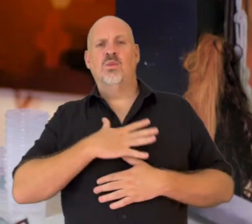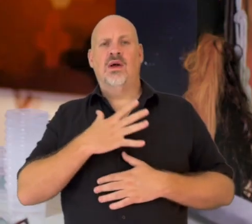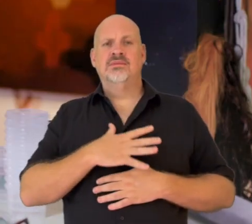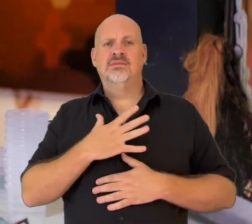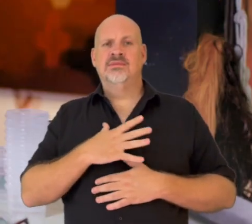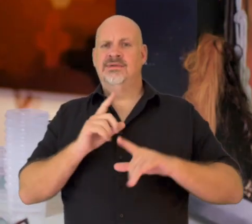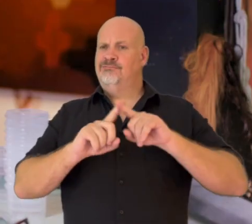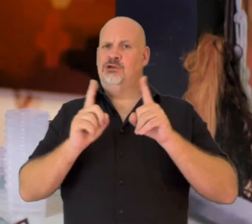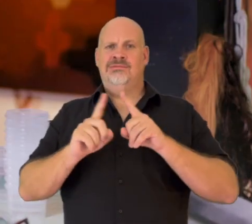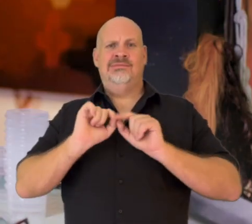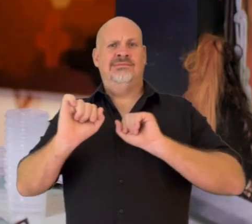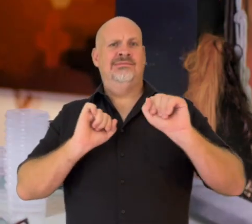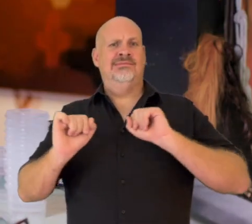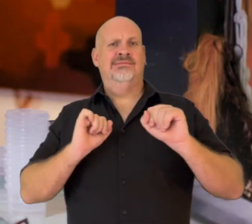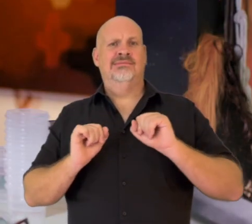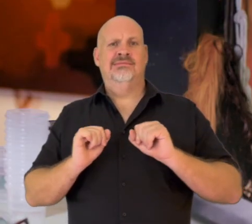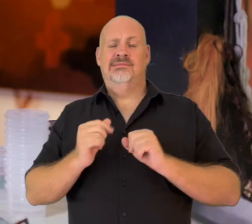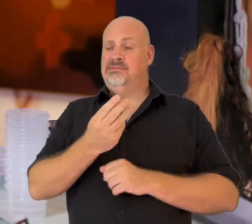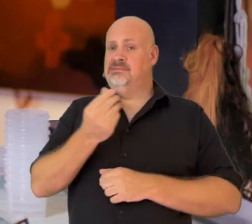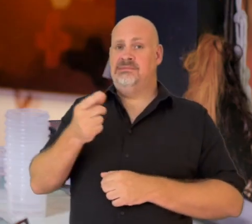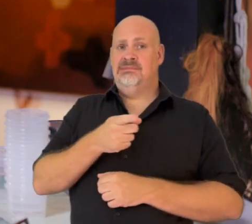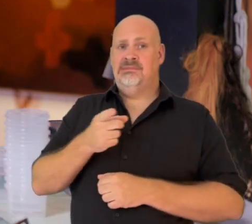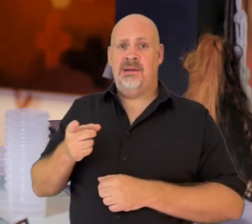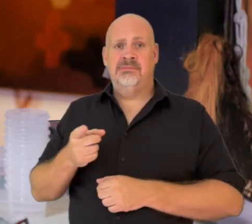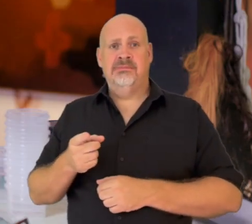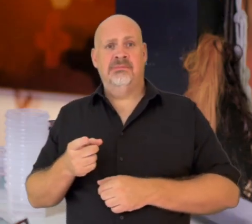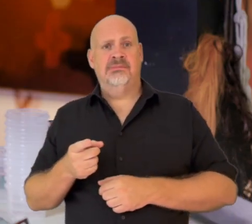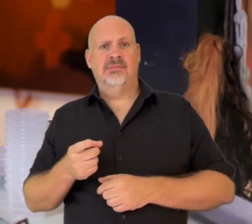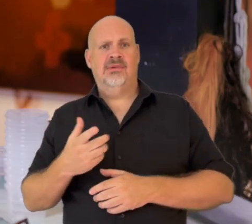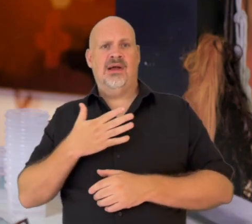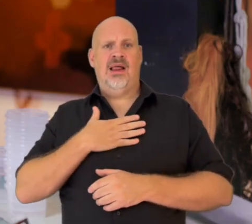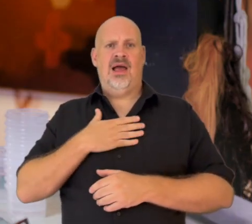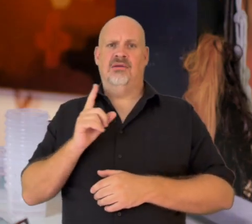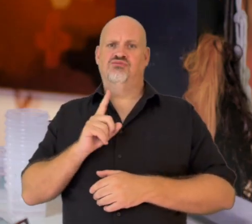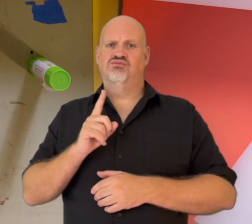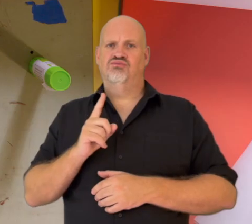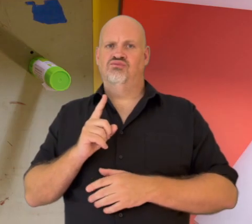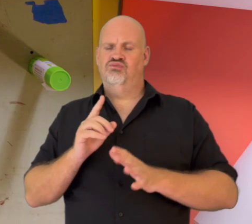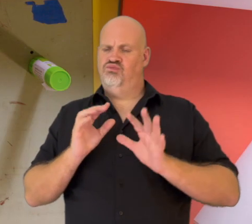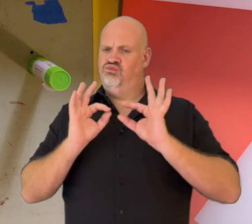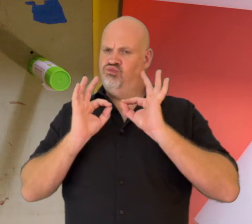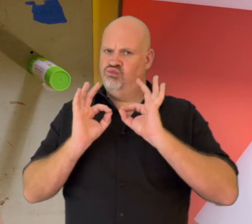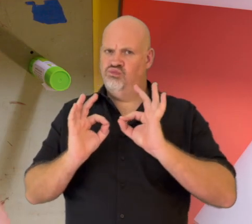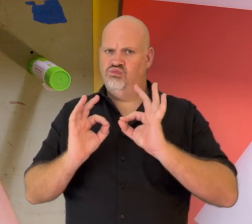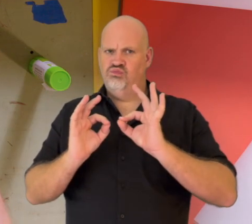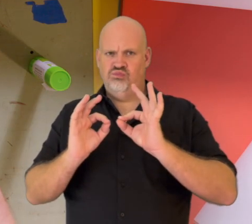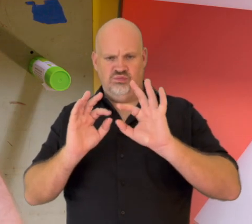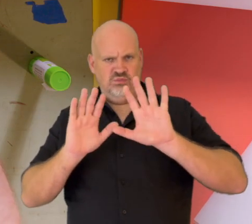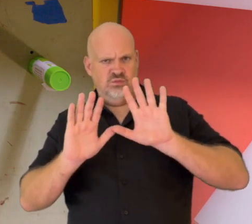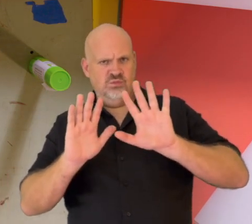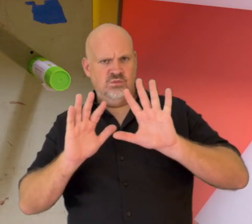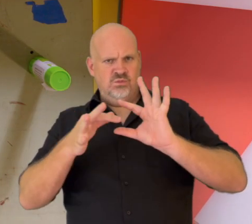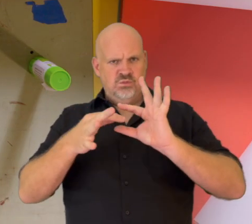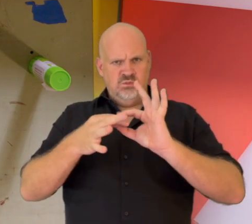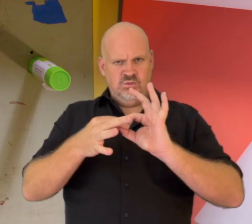it. Like, some people just really enjoy the kind of formal relationships between